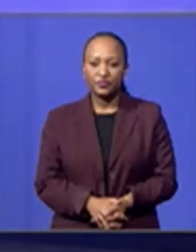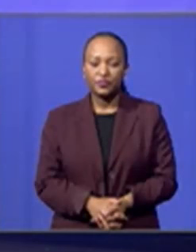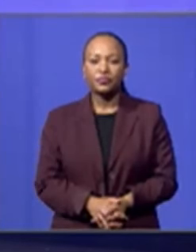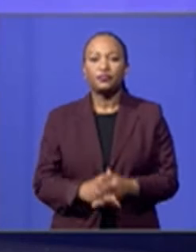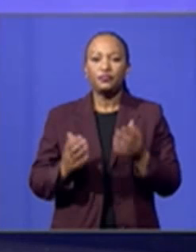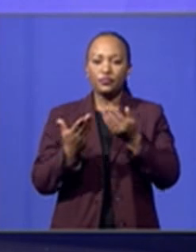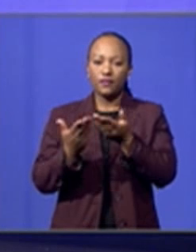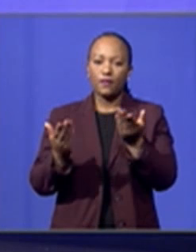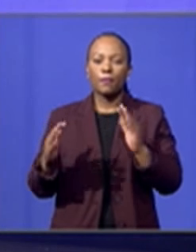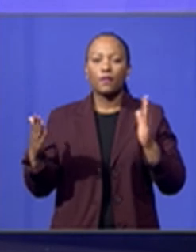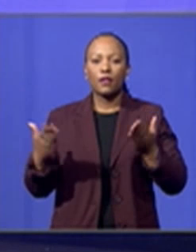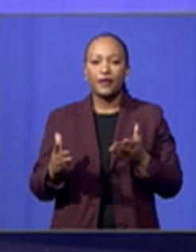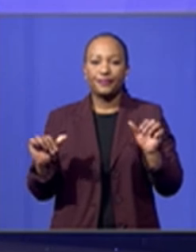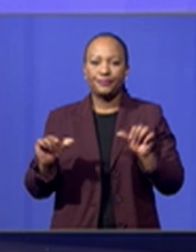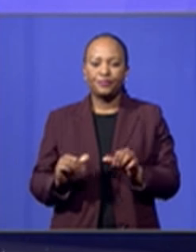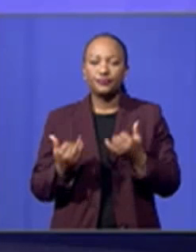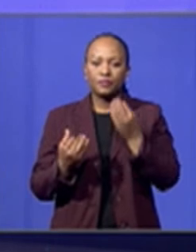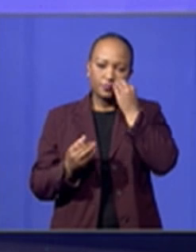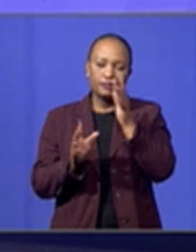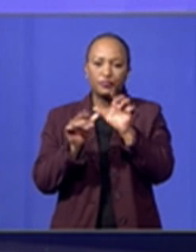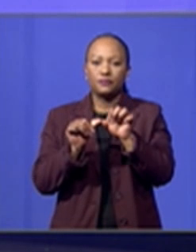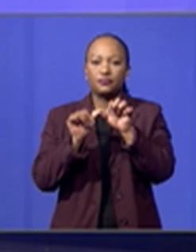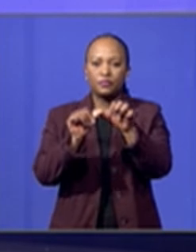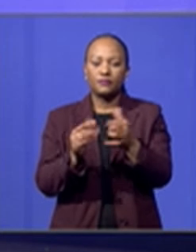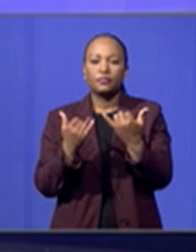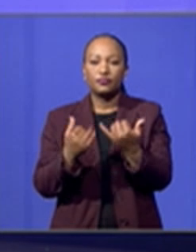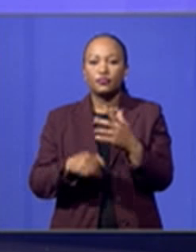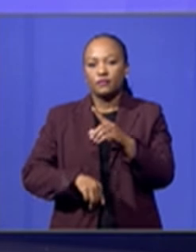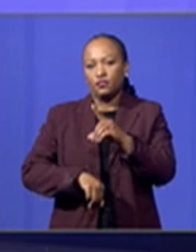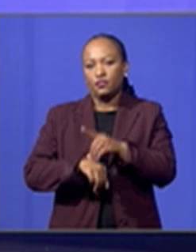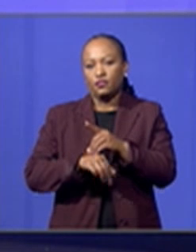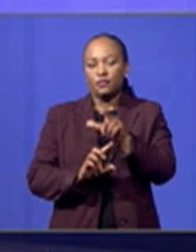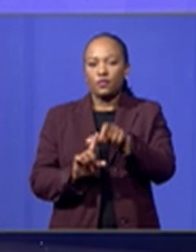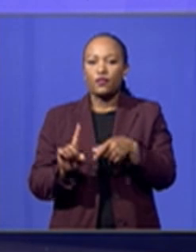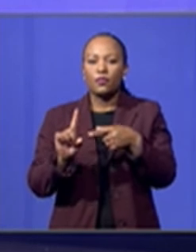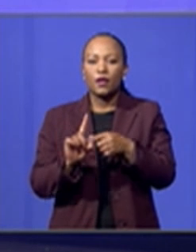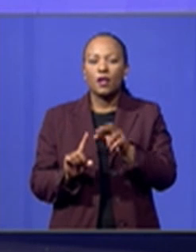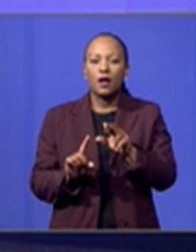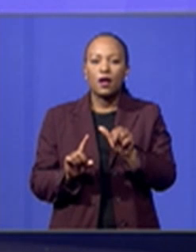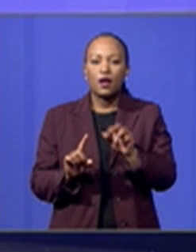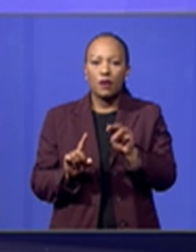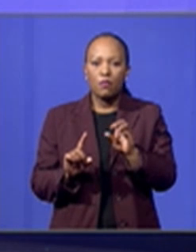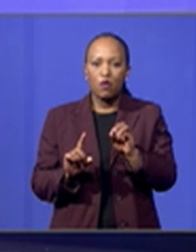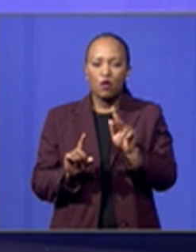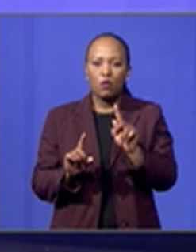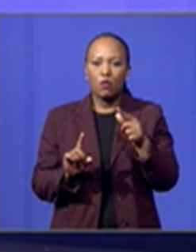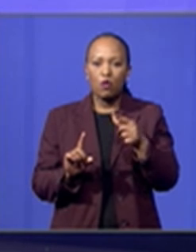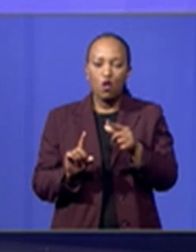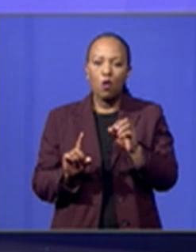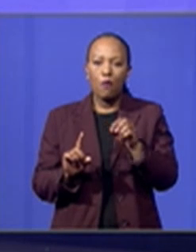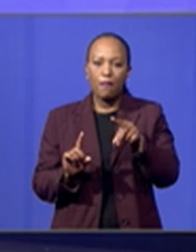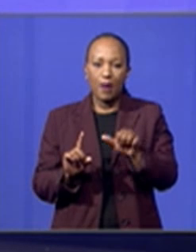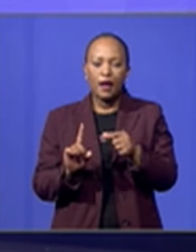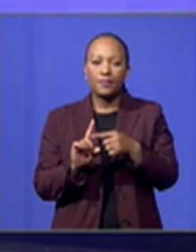Re boe gape re go amogela bogaetsho re ditshweletse ka gore tona ya lefapha la motlakase Dr. Kgosientsho Ramokgopa a re tlhwatlhwa e kwa godimo ya